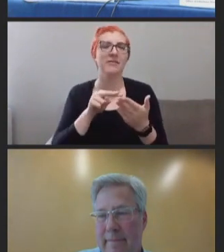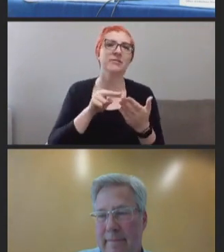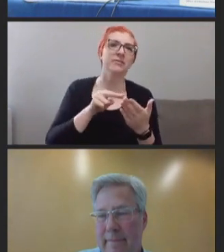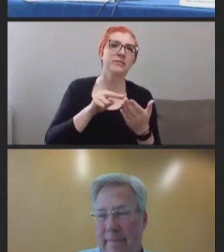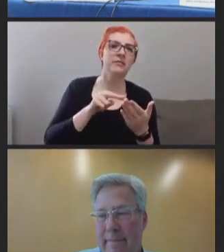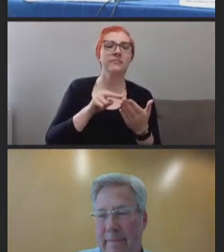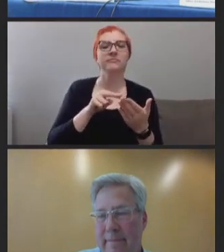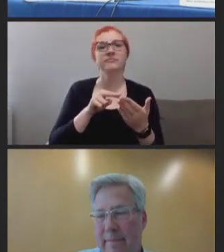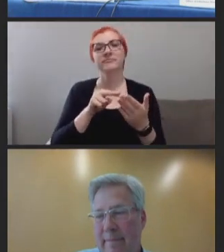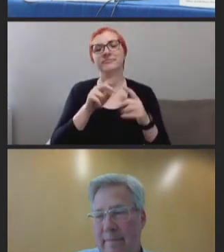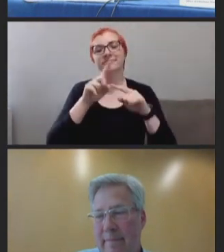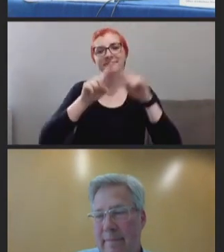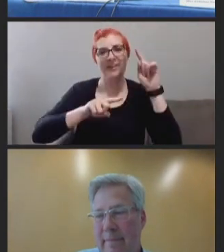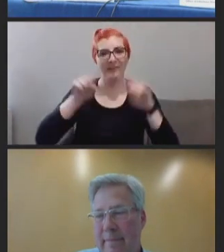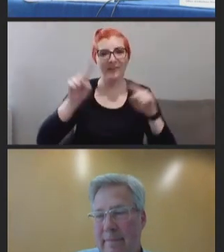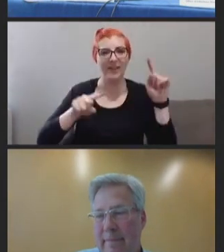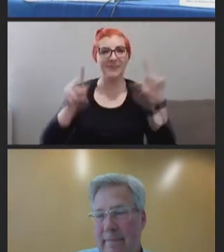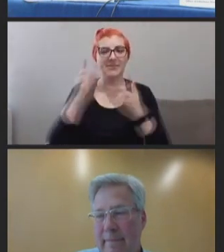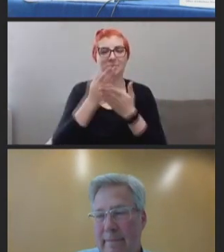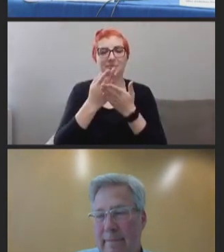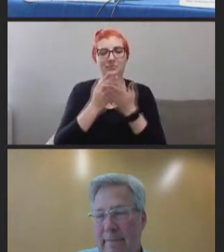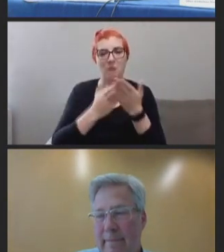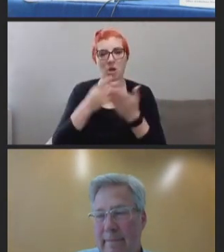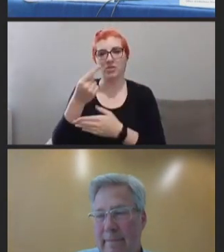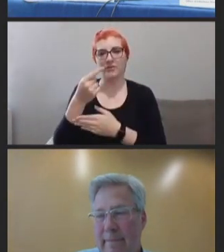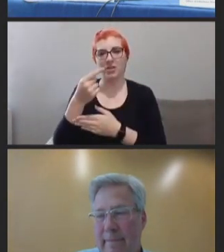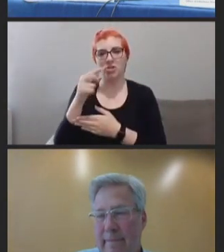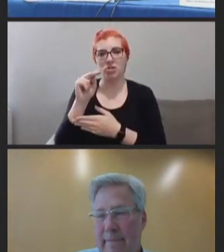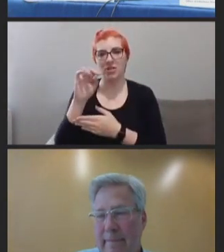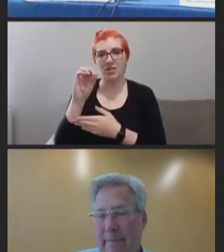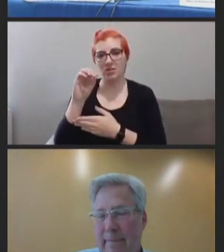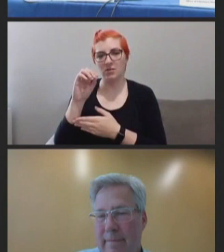various pieces of the genome that may be involved in